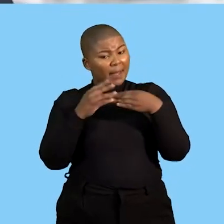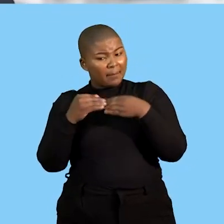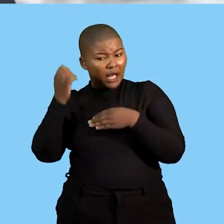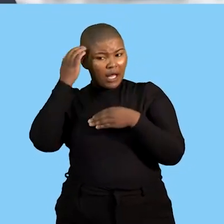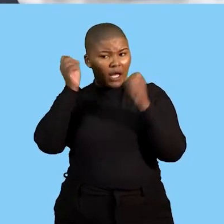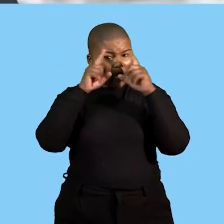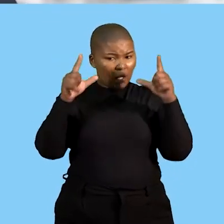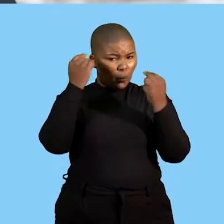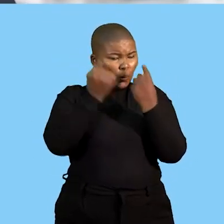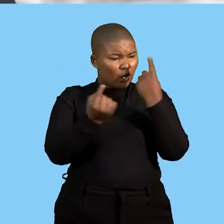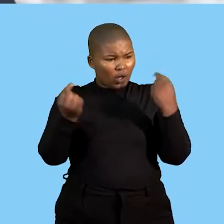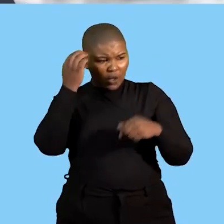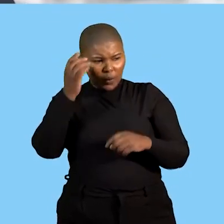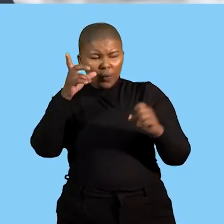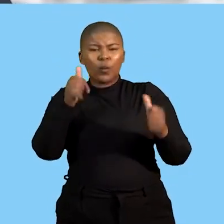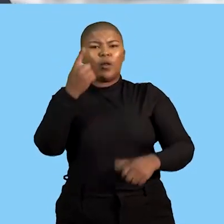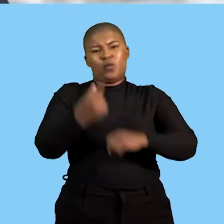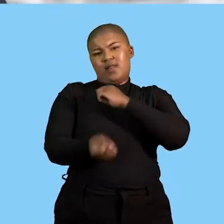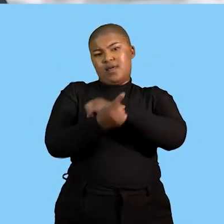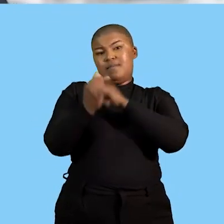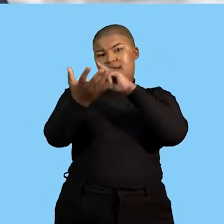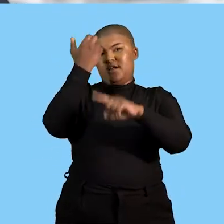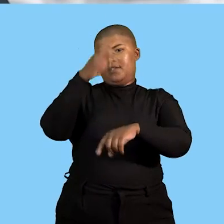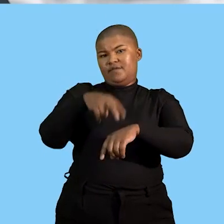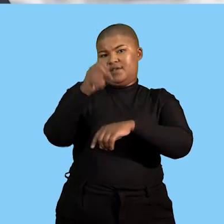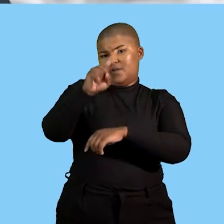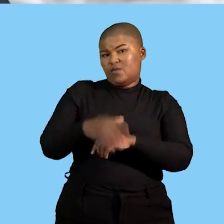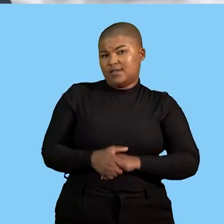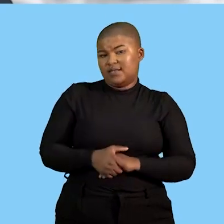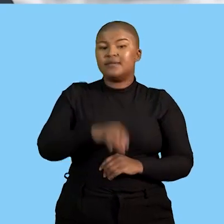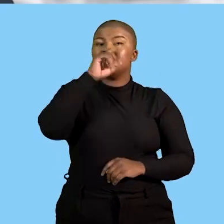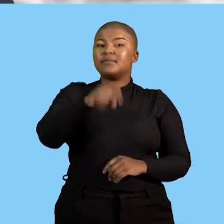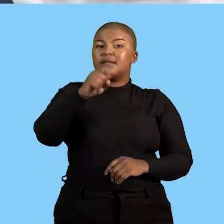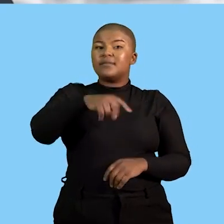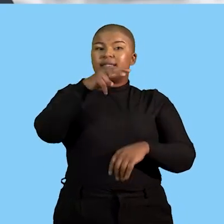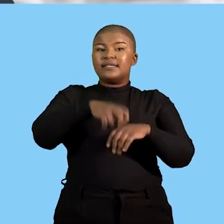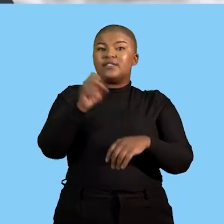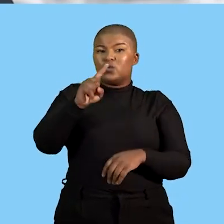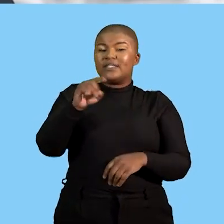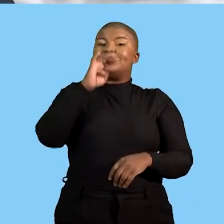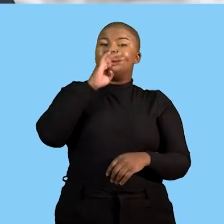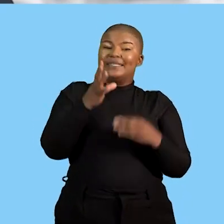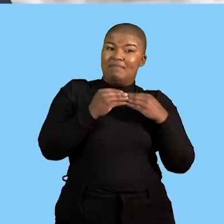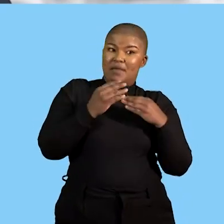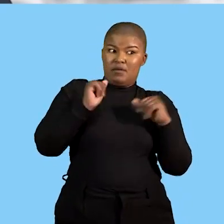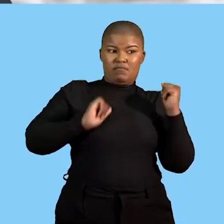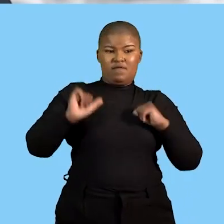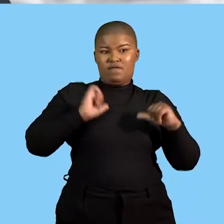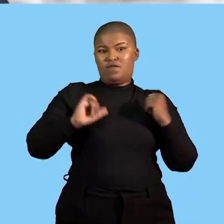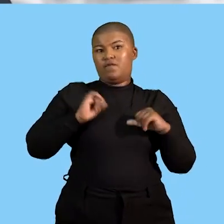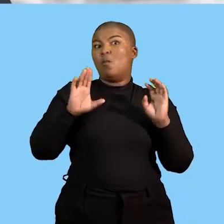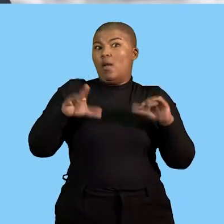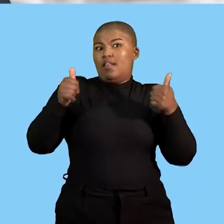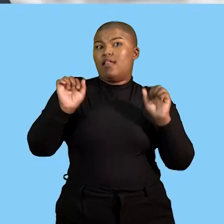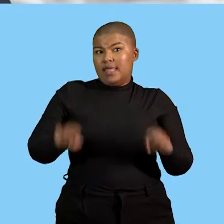what is happening and what is to be achieved. And this also means that now members are performing. They are doing very